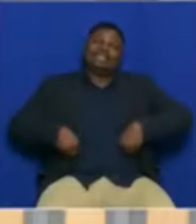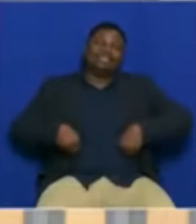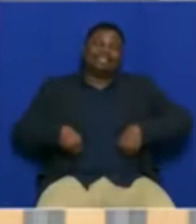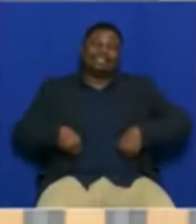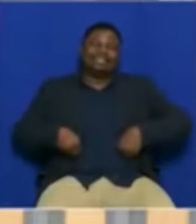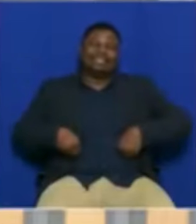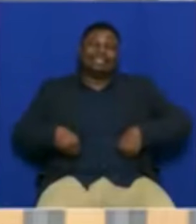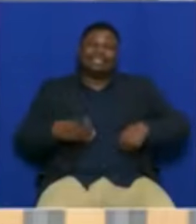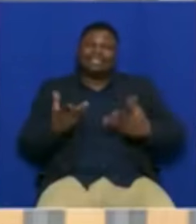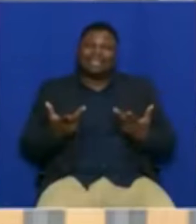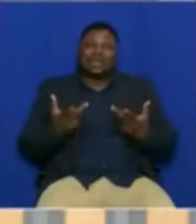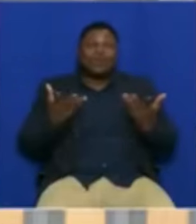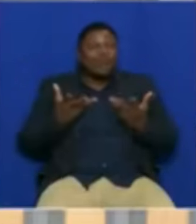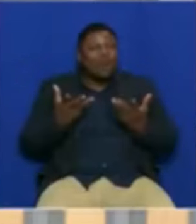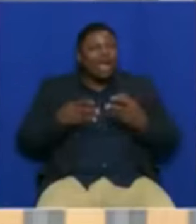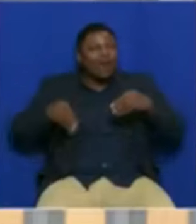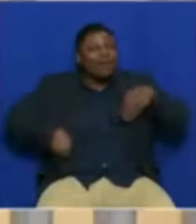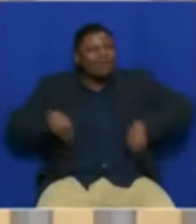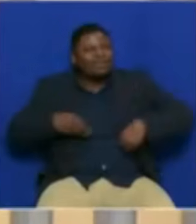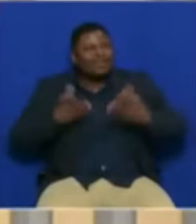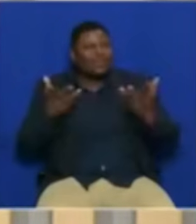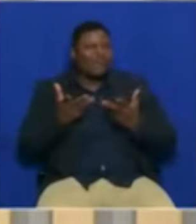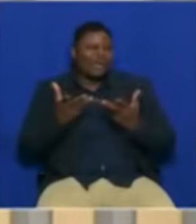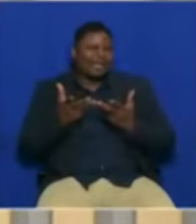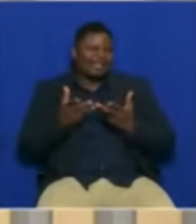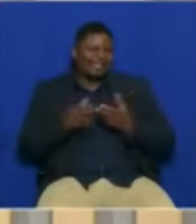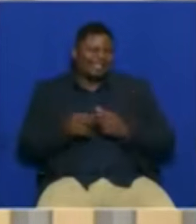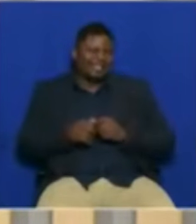Commissioner, it's as I answered, Commissioner, and